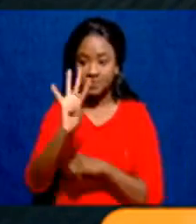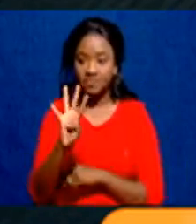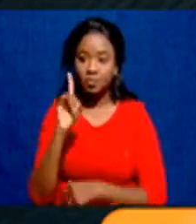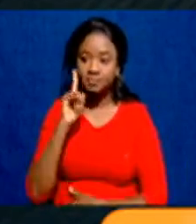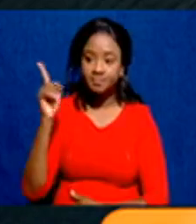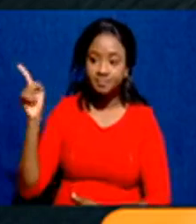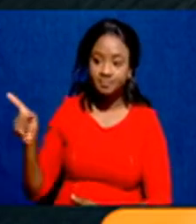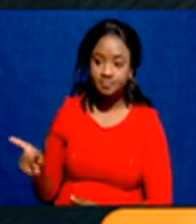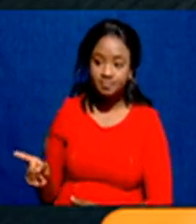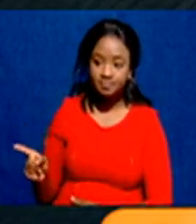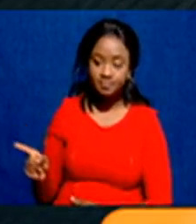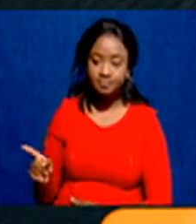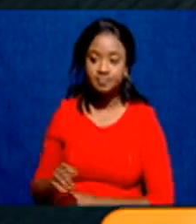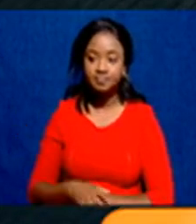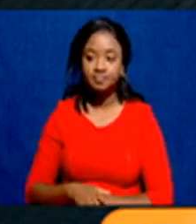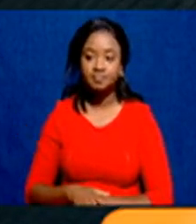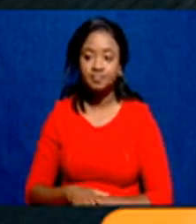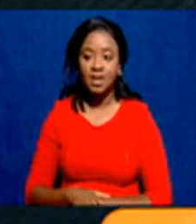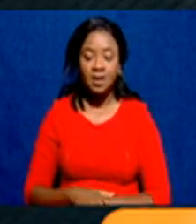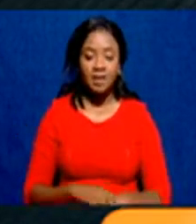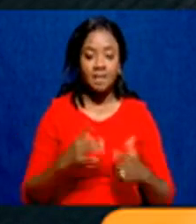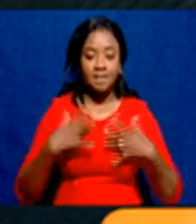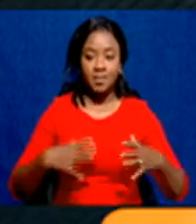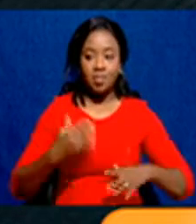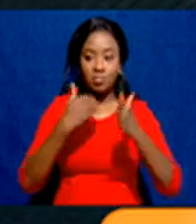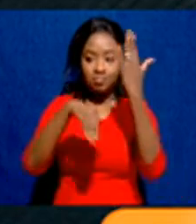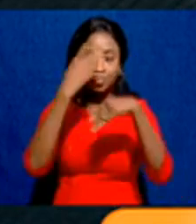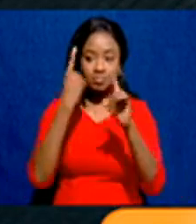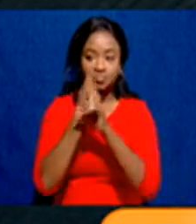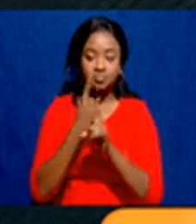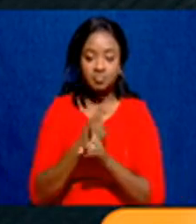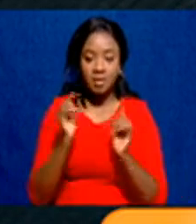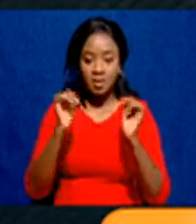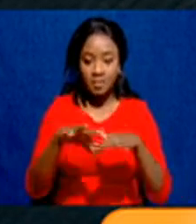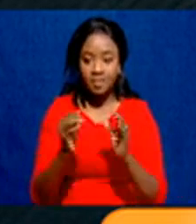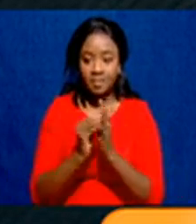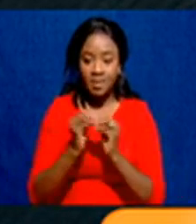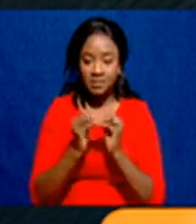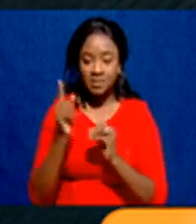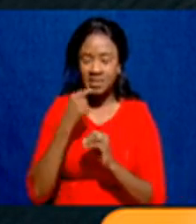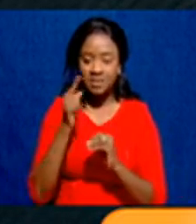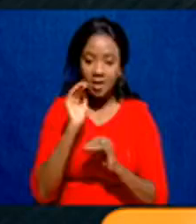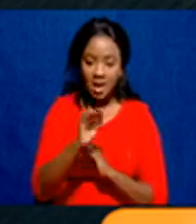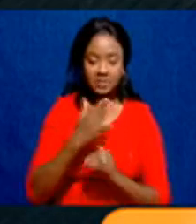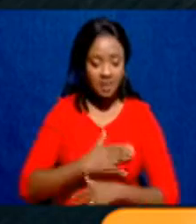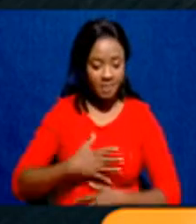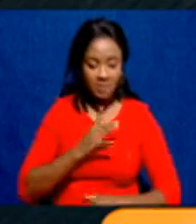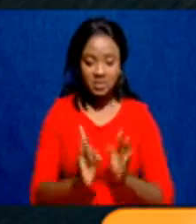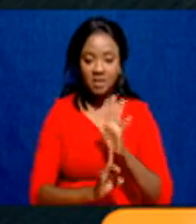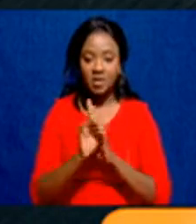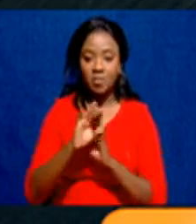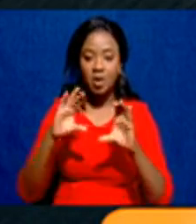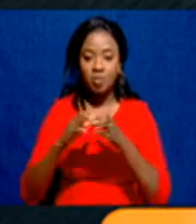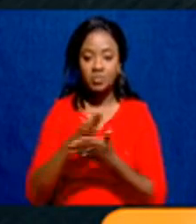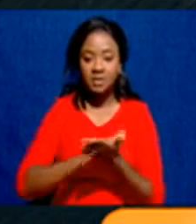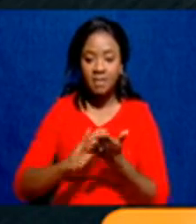reactors. Experts at the 5-day public participation forum have urged NUPEA to develop a community-based approach